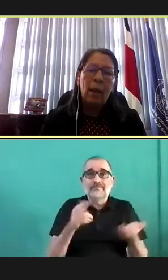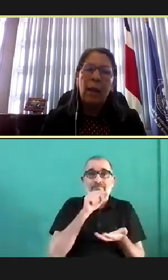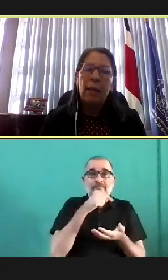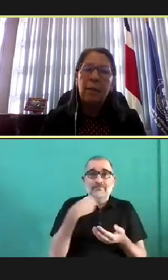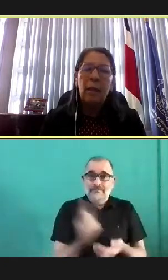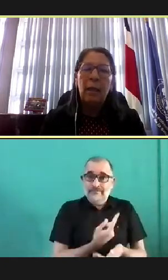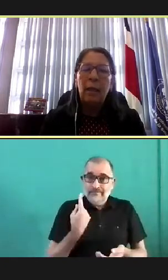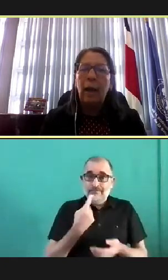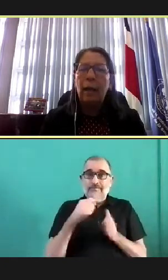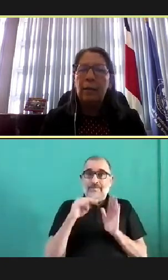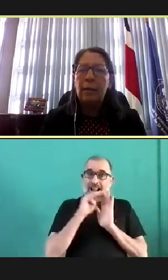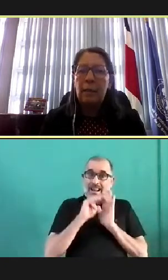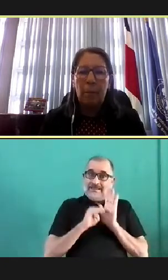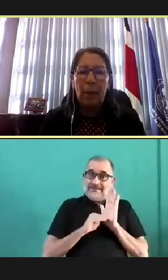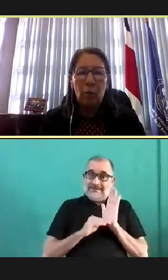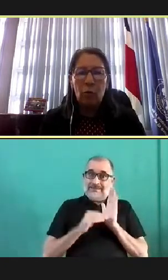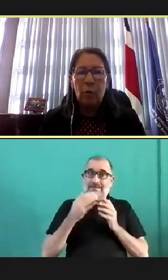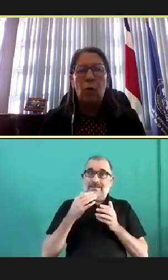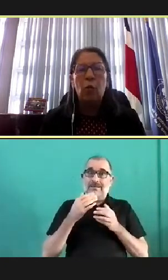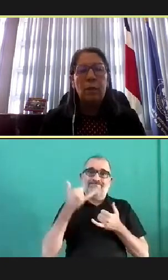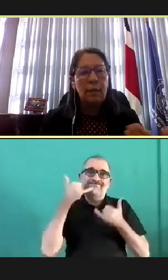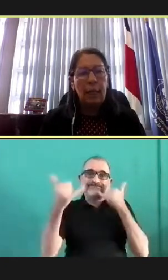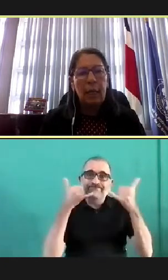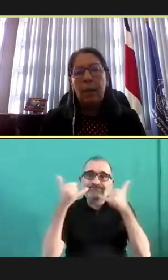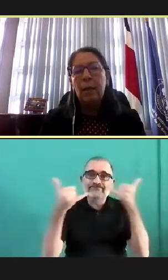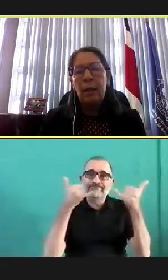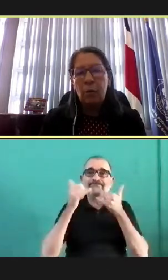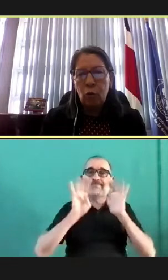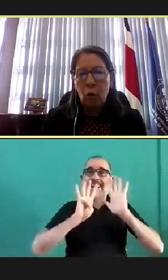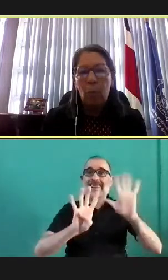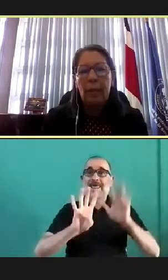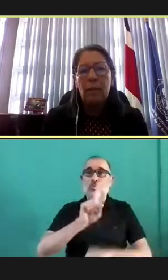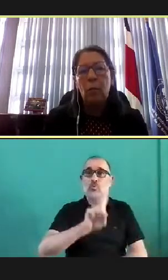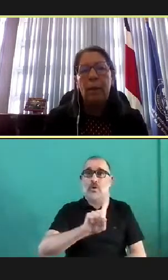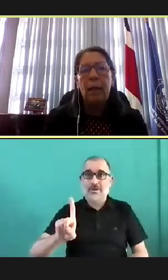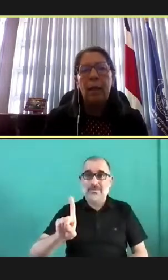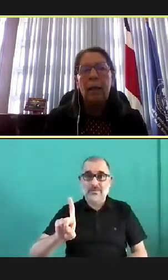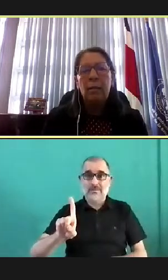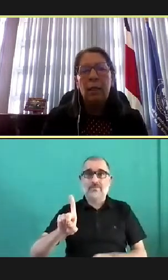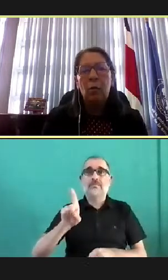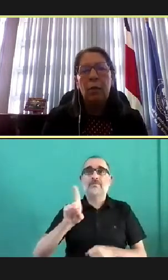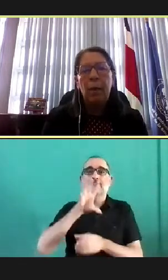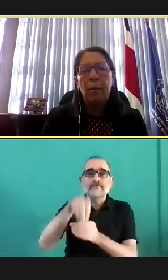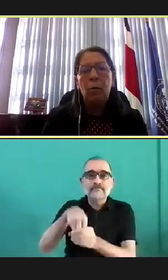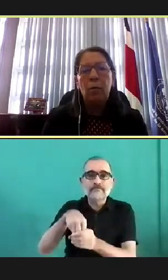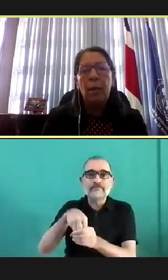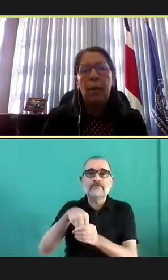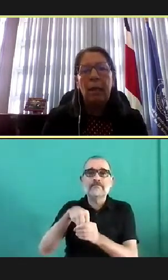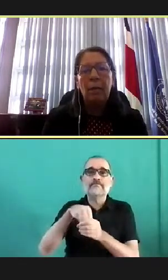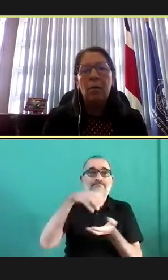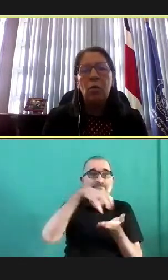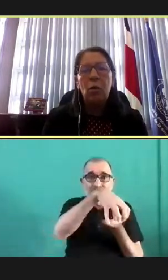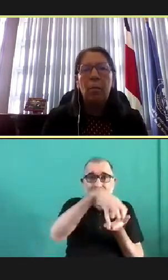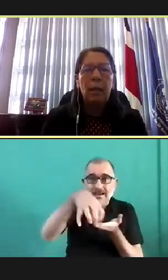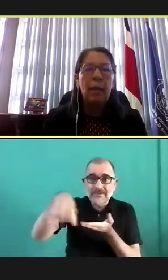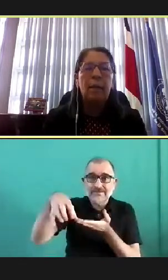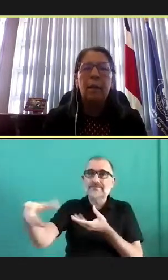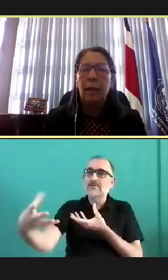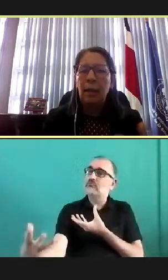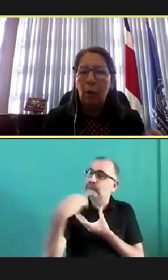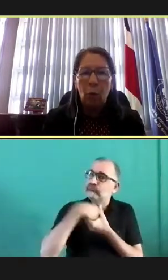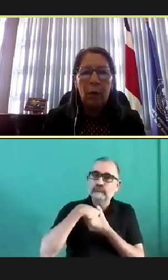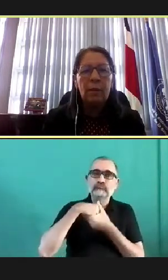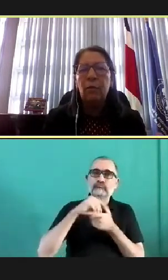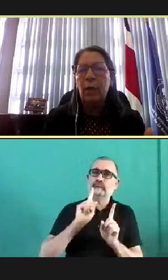agencies participate in the response and not just in the area of mental